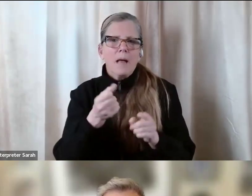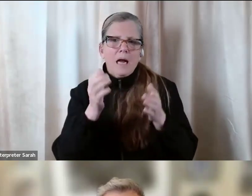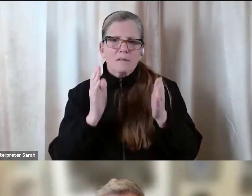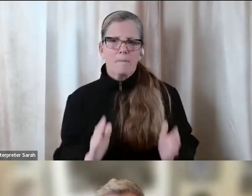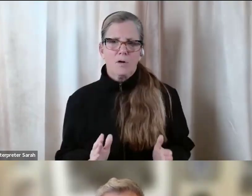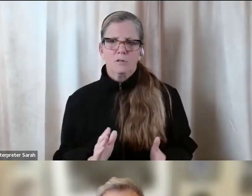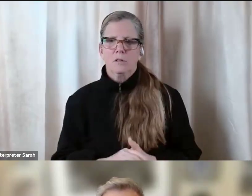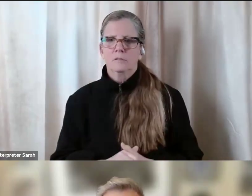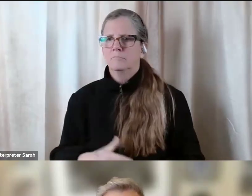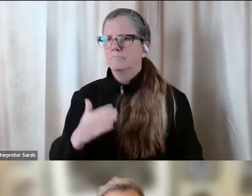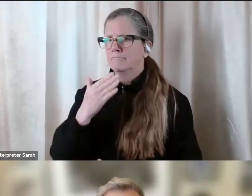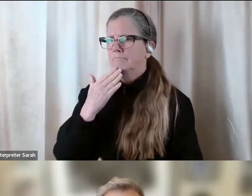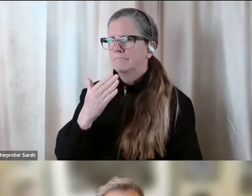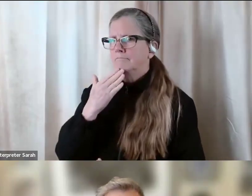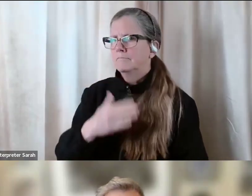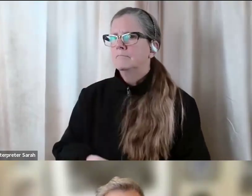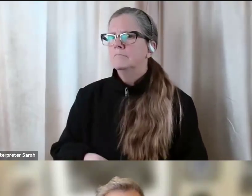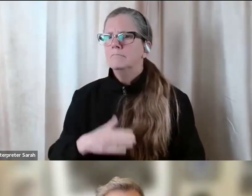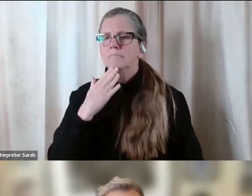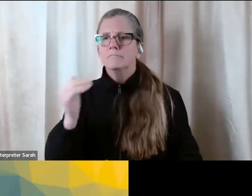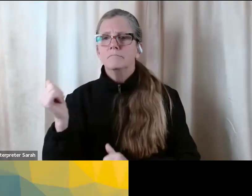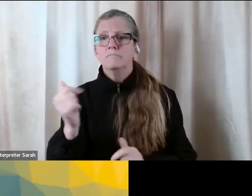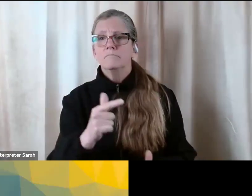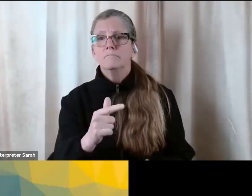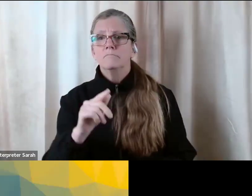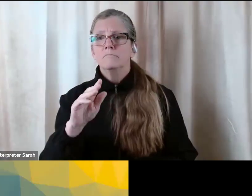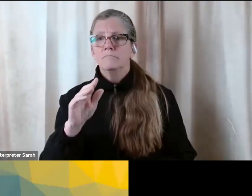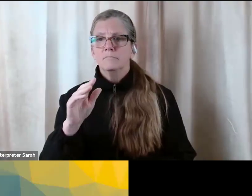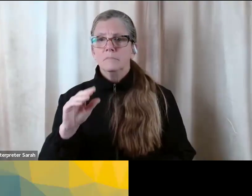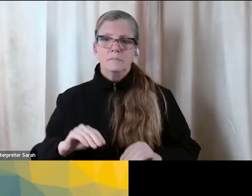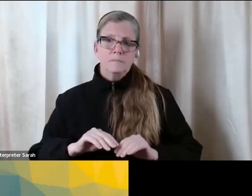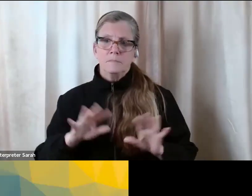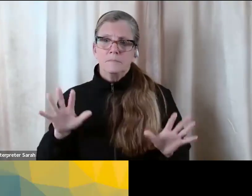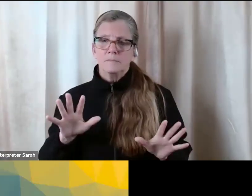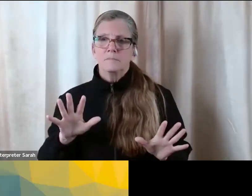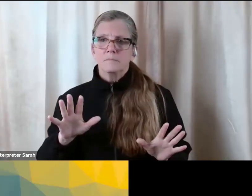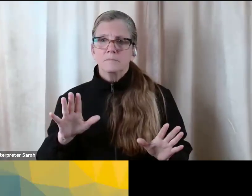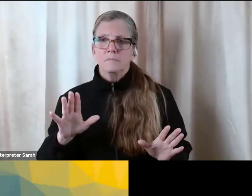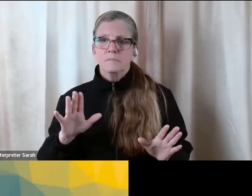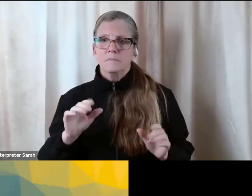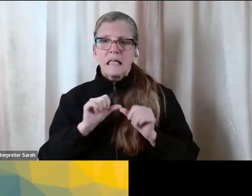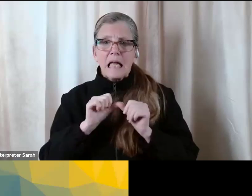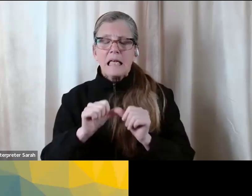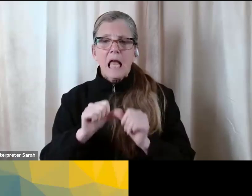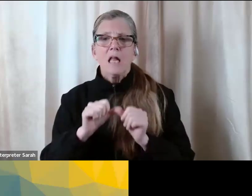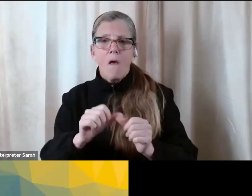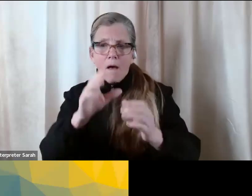you, Mr. Adler, for your questions, and everyone obviously stays tuned. It's iterative. Last question,